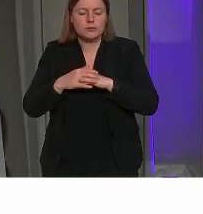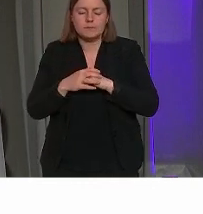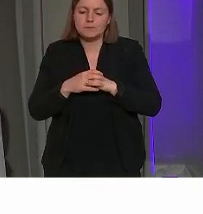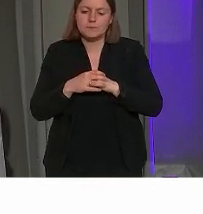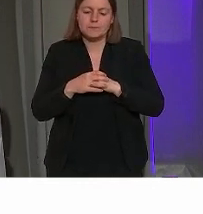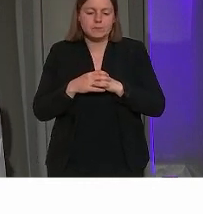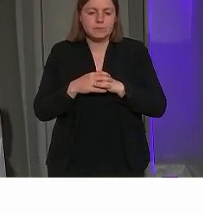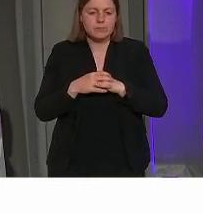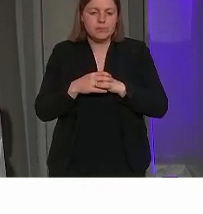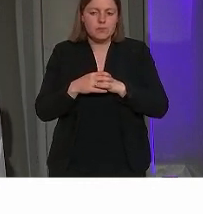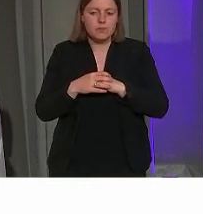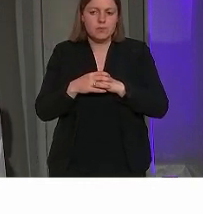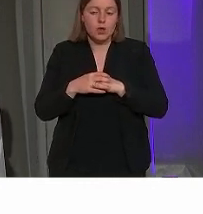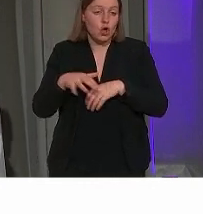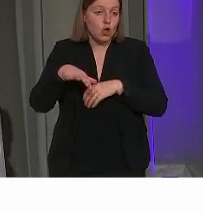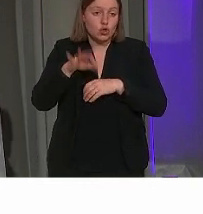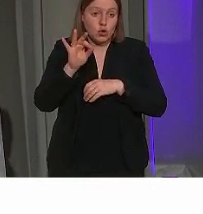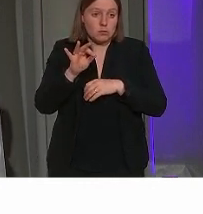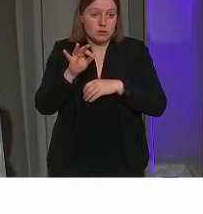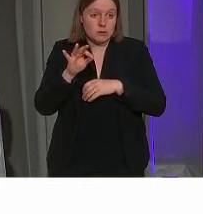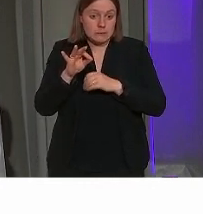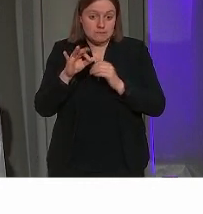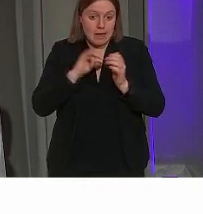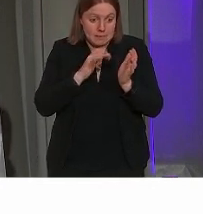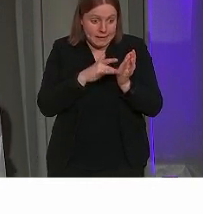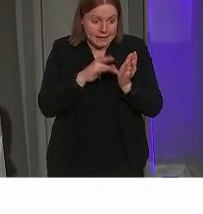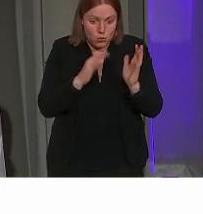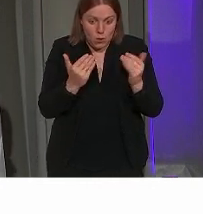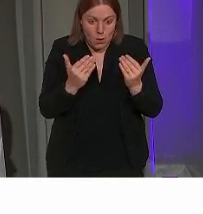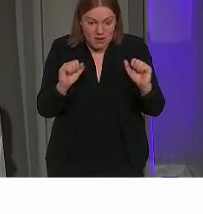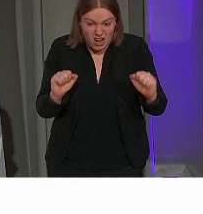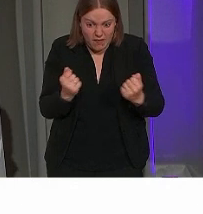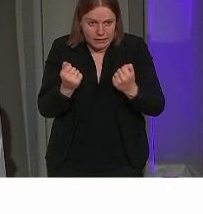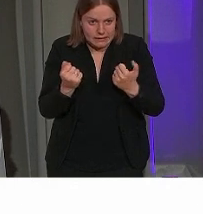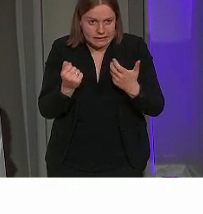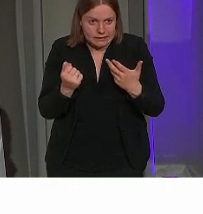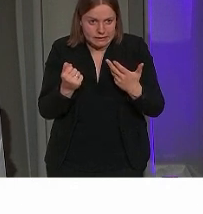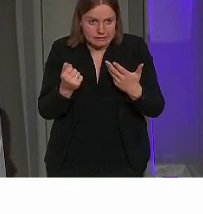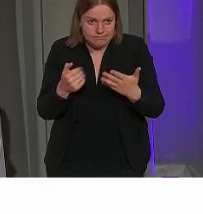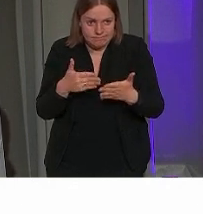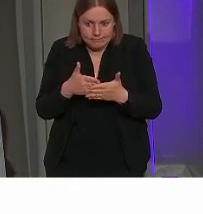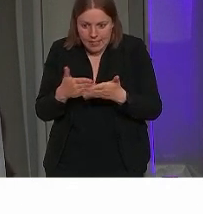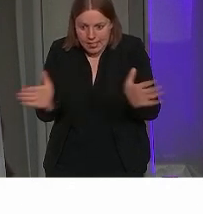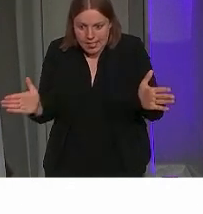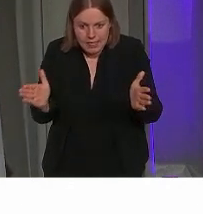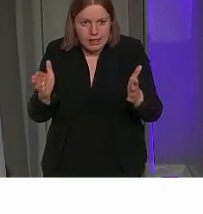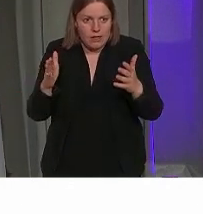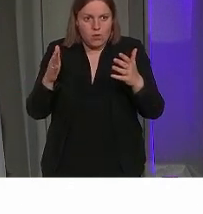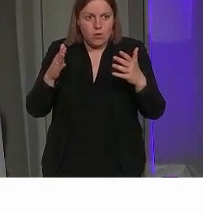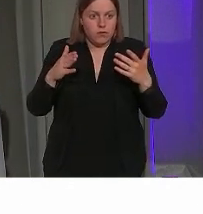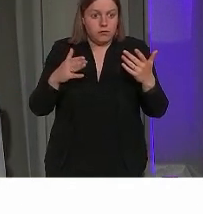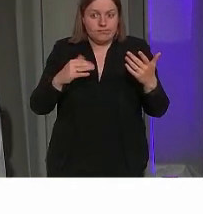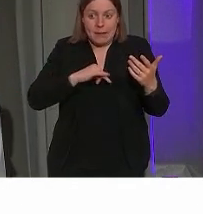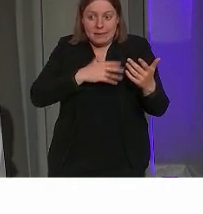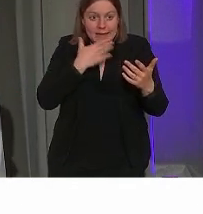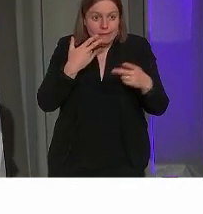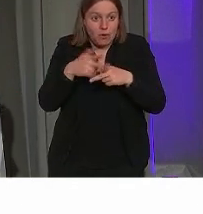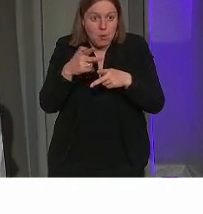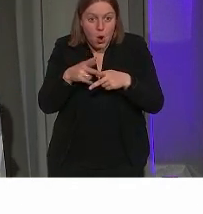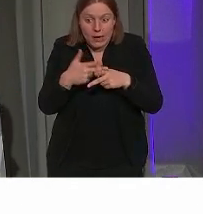some standards have to be followed in this, but for some reasons it's not always possible to do this,